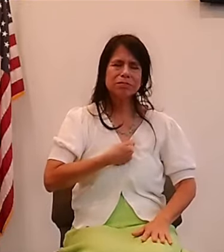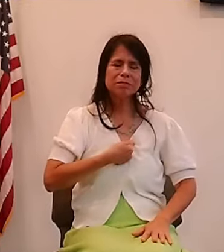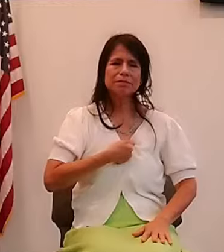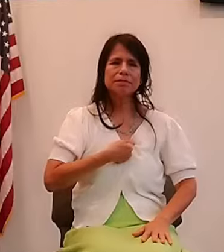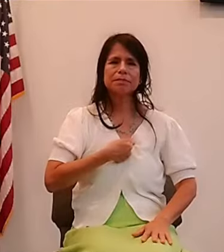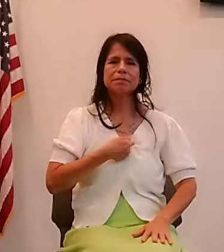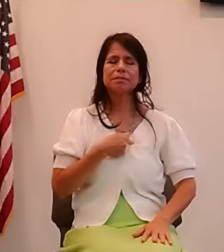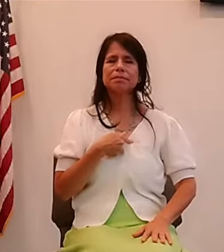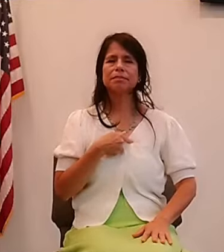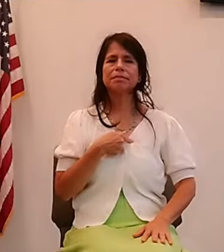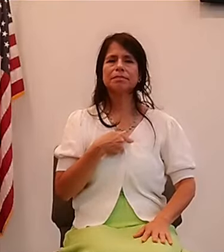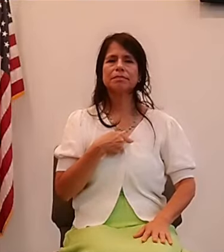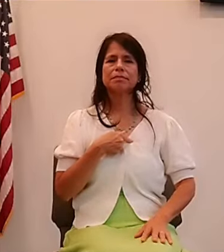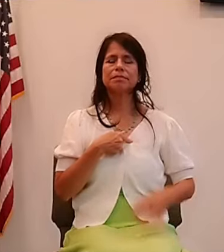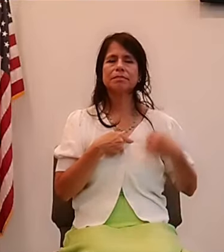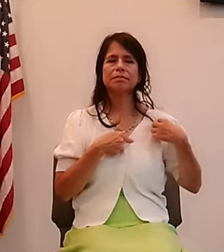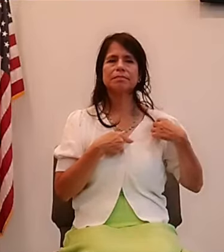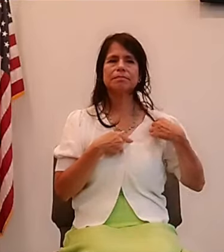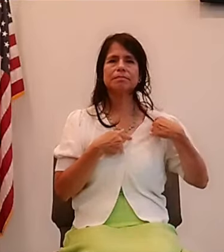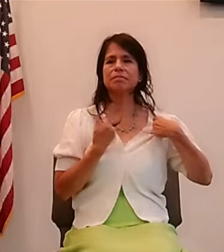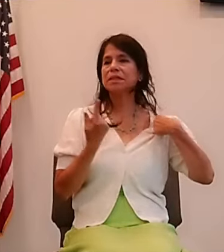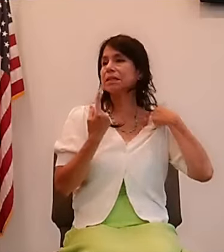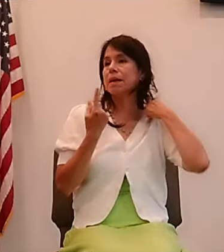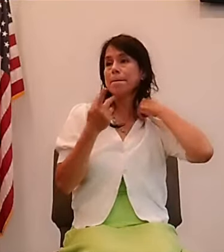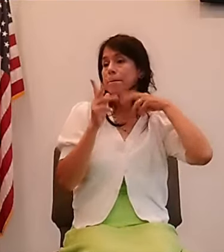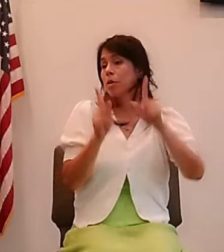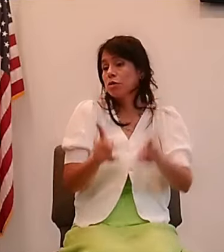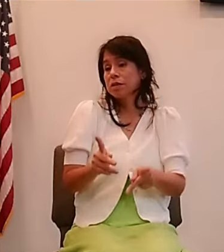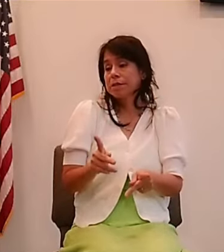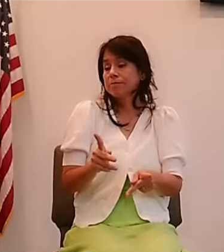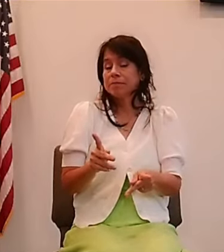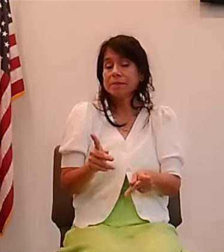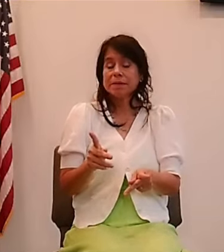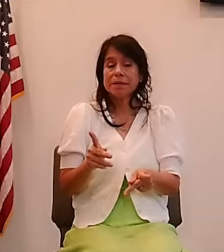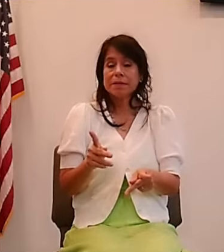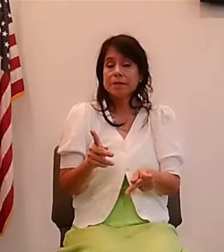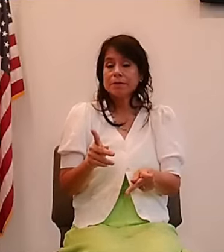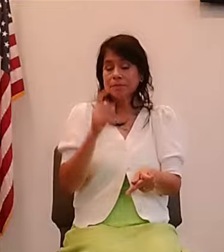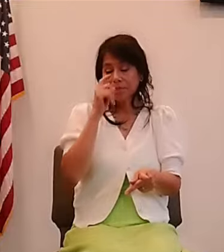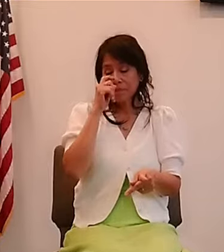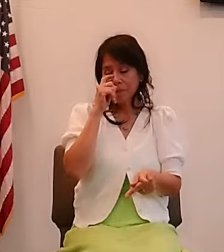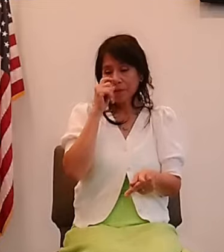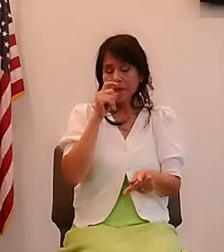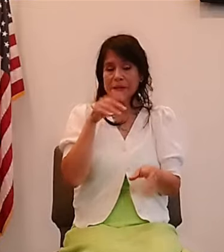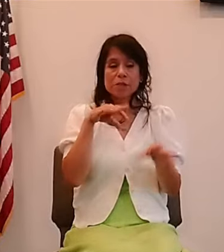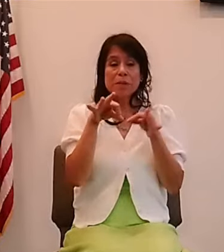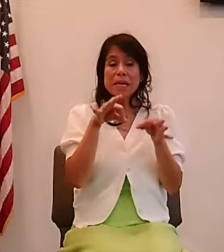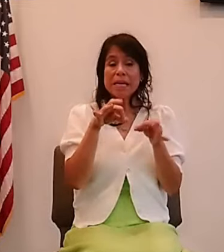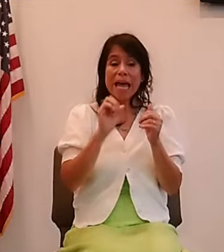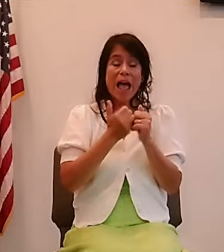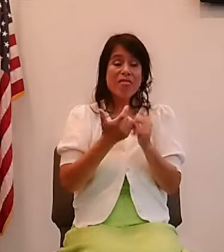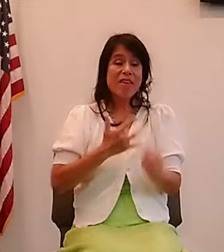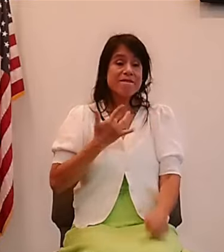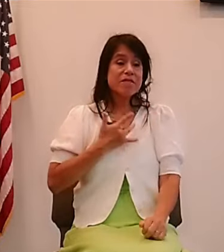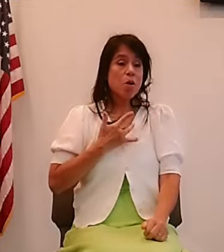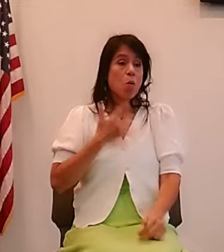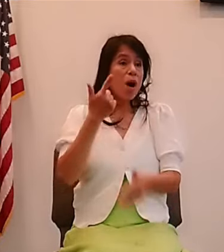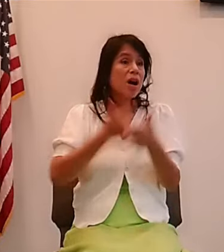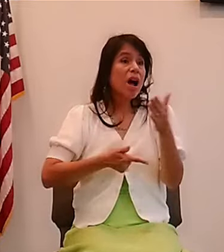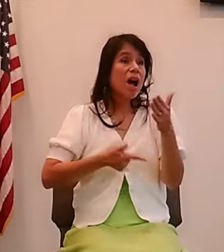This is some person speaking about what God, they feel like God has done in their